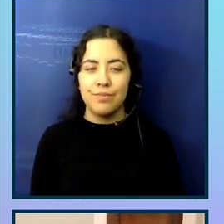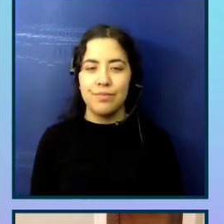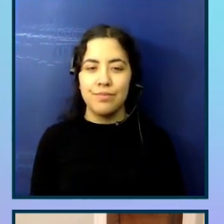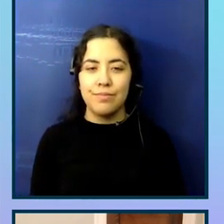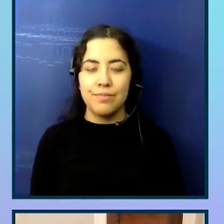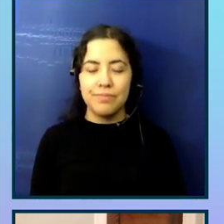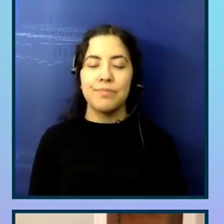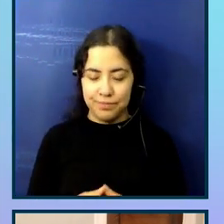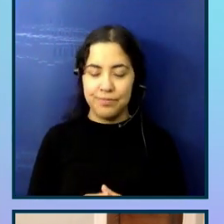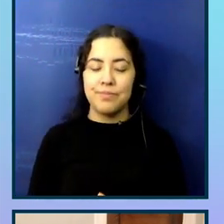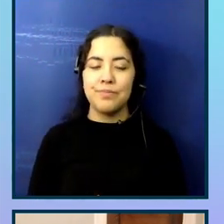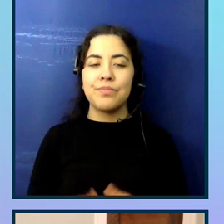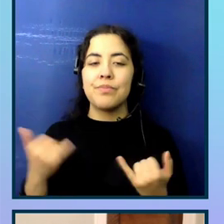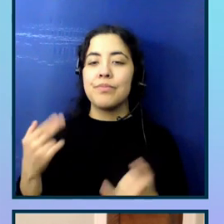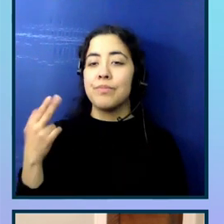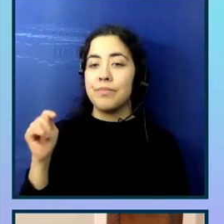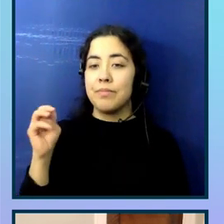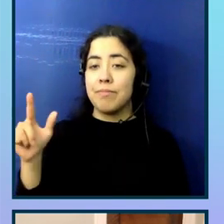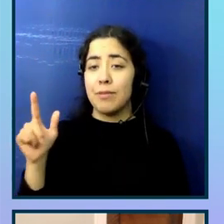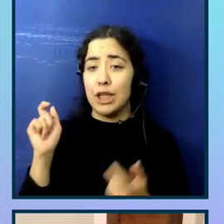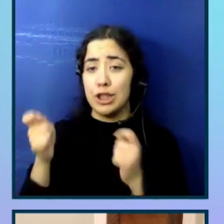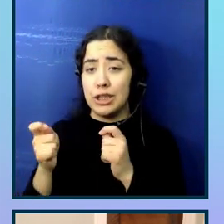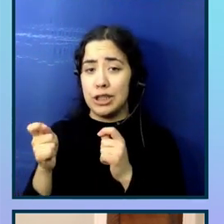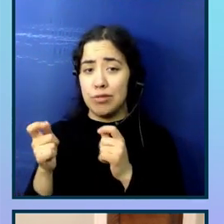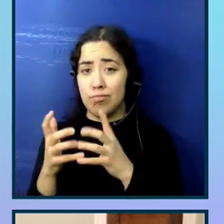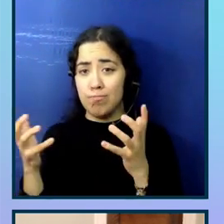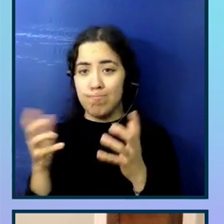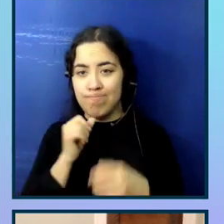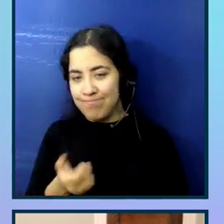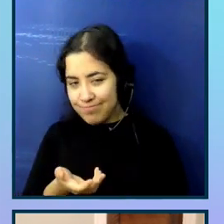There we go. But HTML hasn't changed that much.